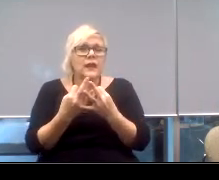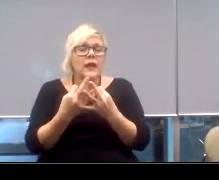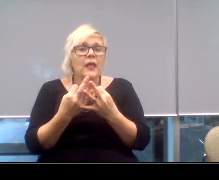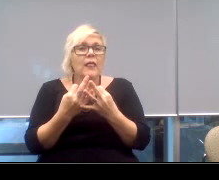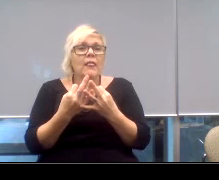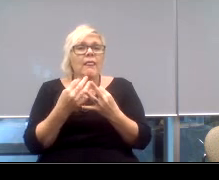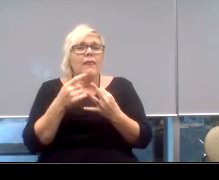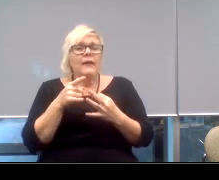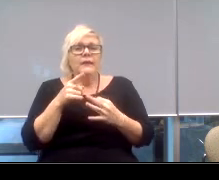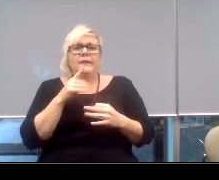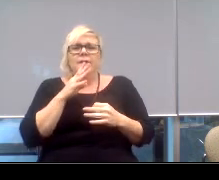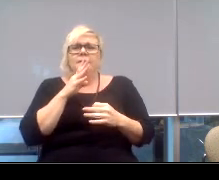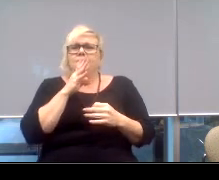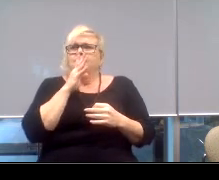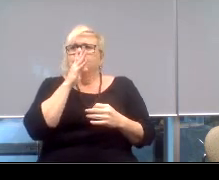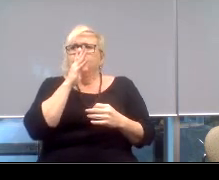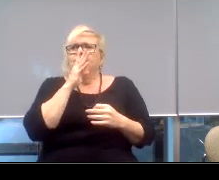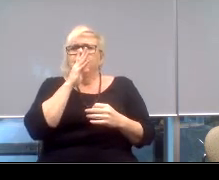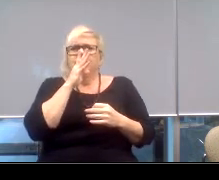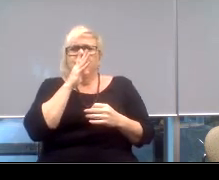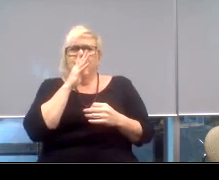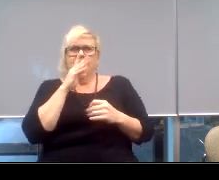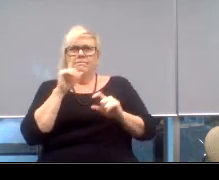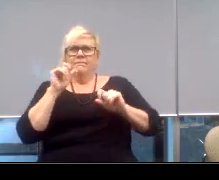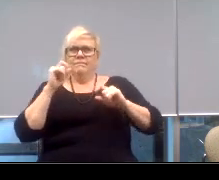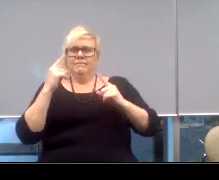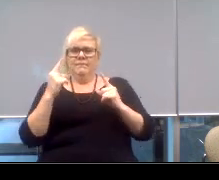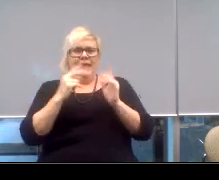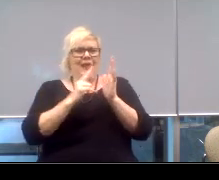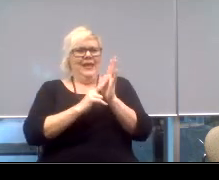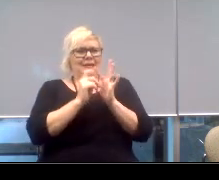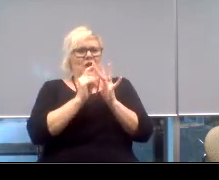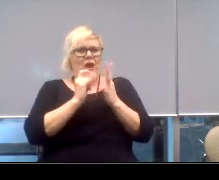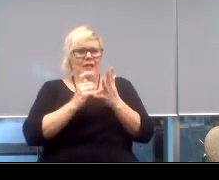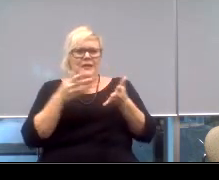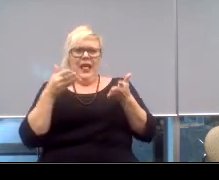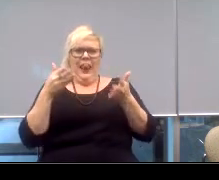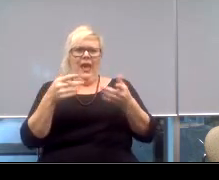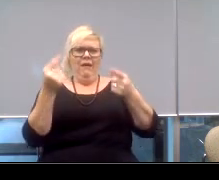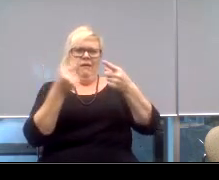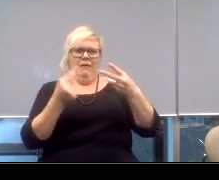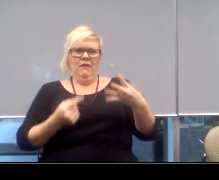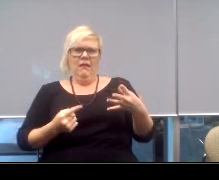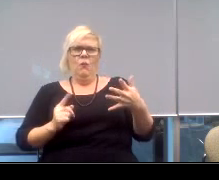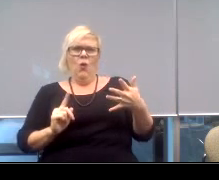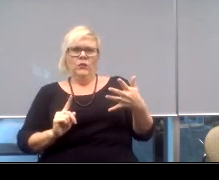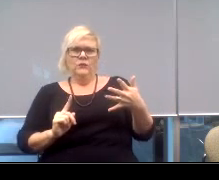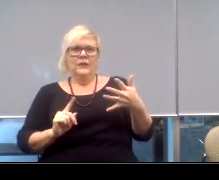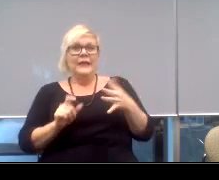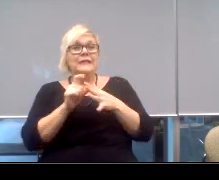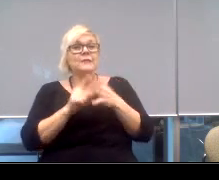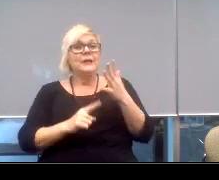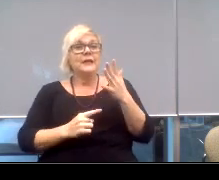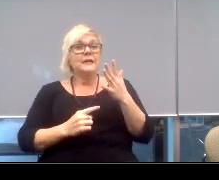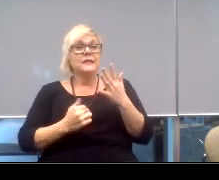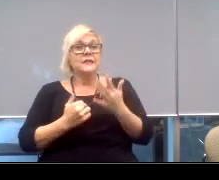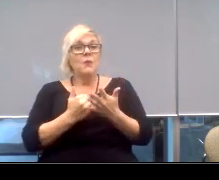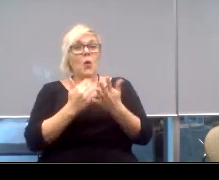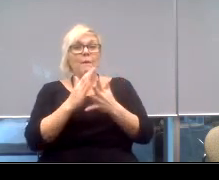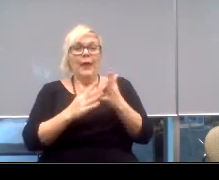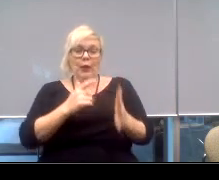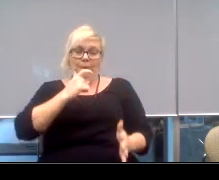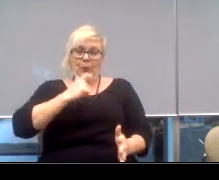don't understand the breadth of what the NDIS can support. Disability support is more than just personal care.